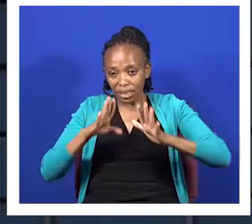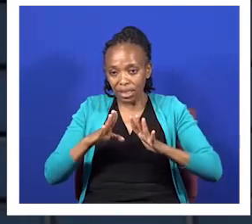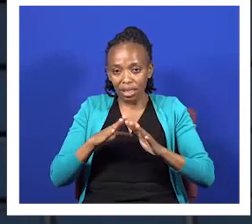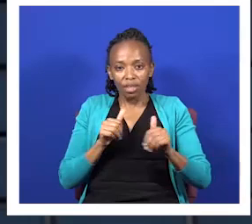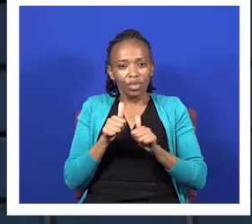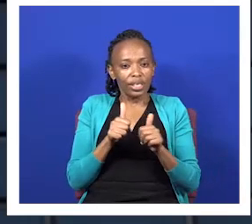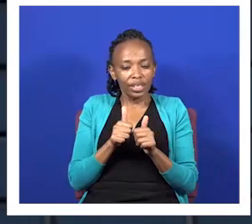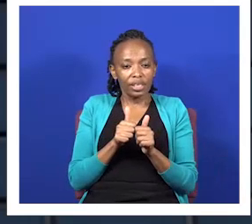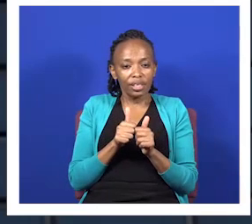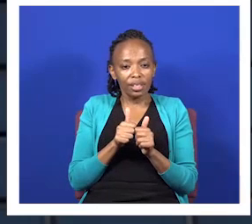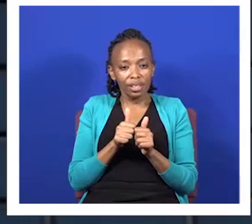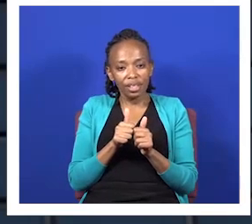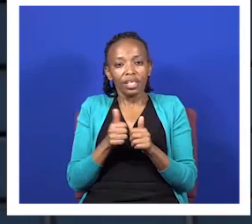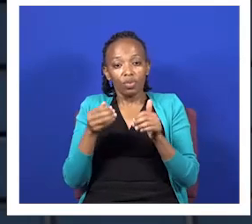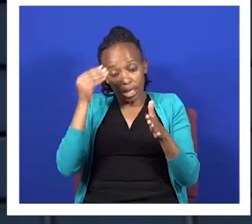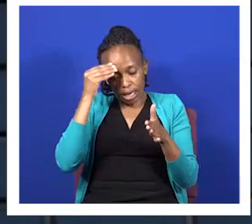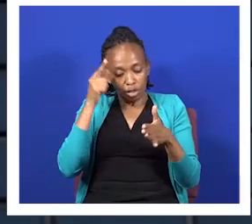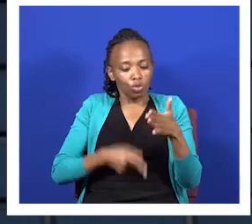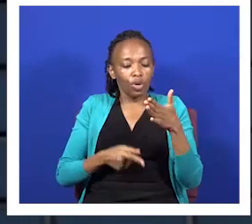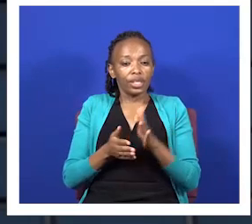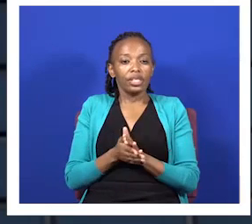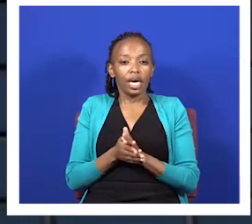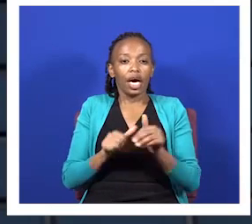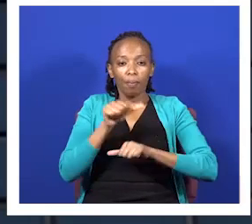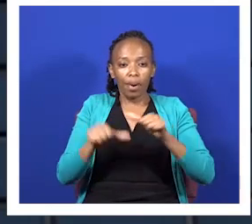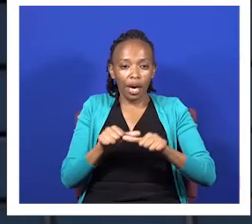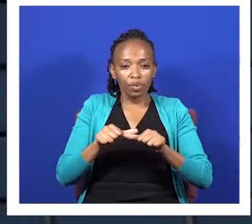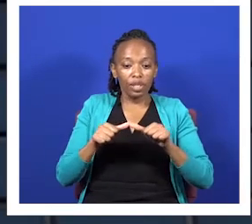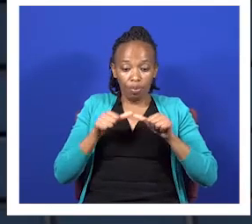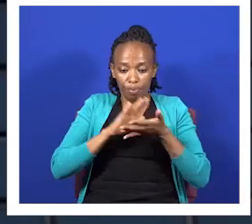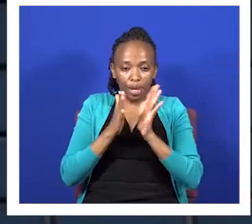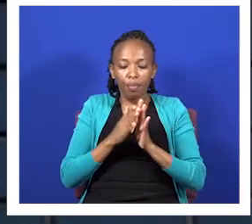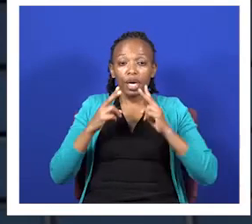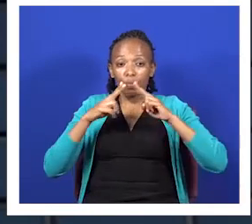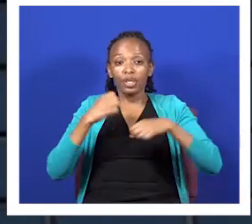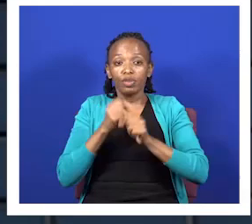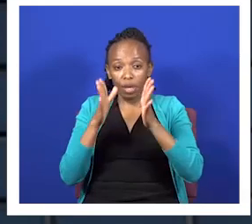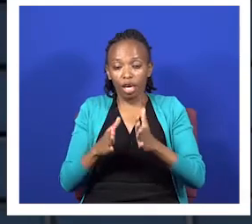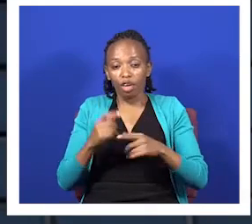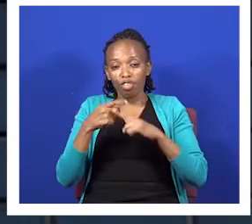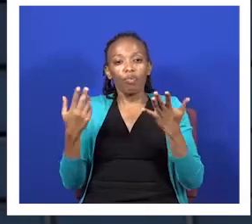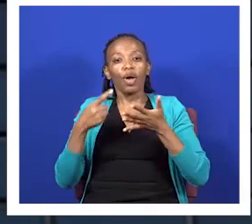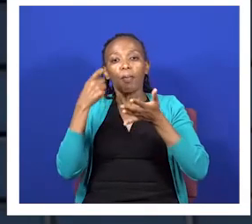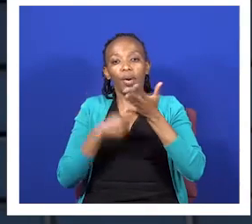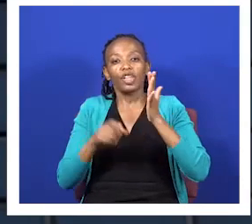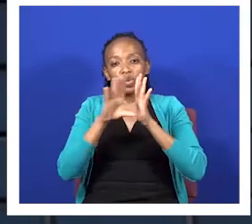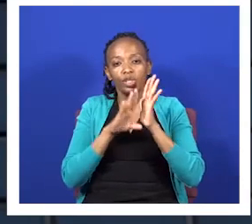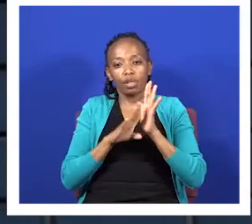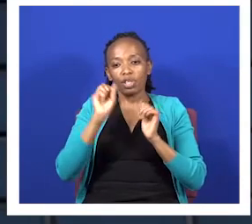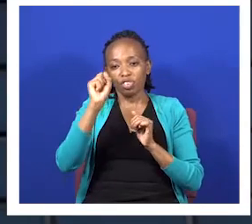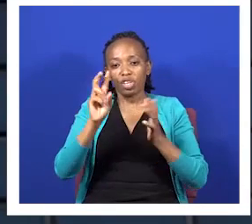Which one now? The Beatitude you're learning today is about being the peacemaker from the book of Matthew